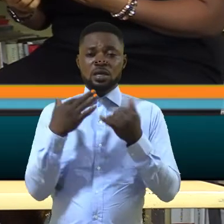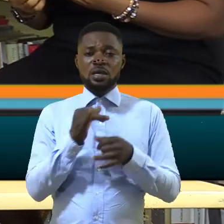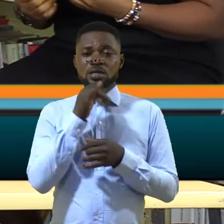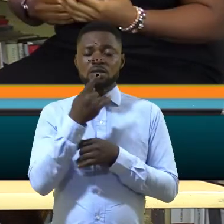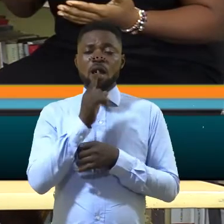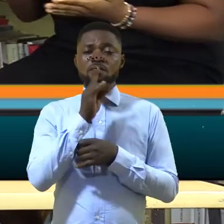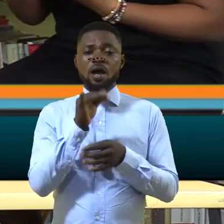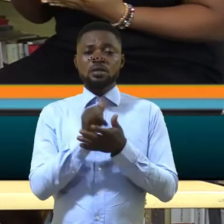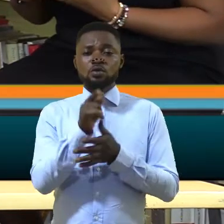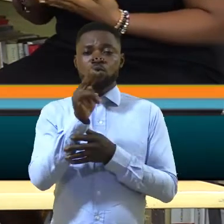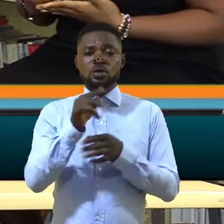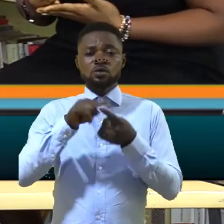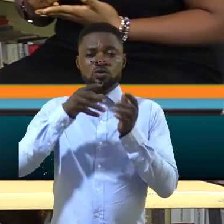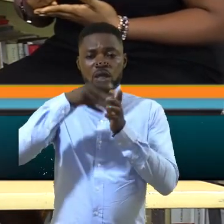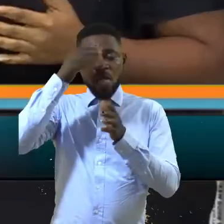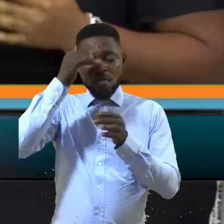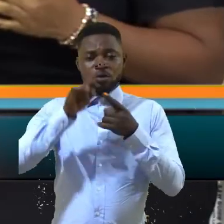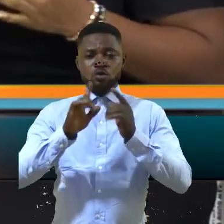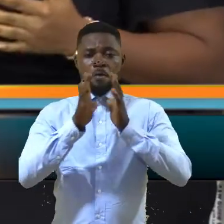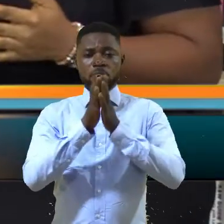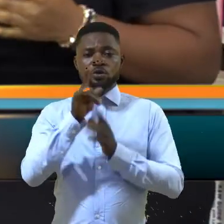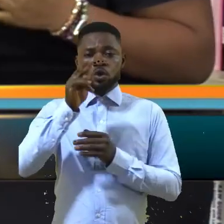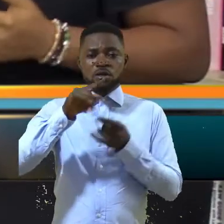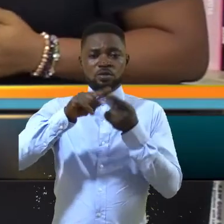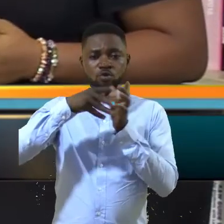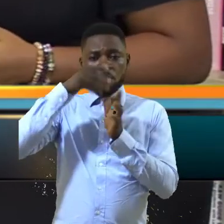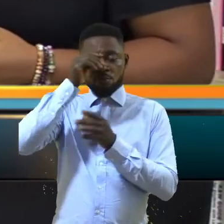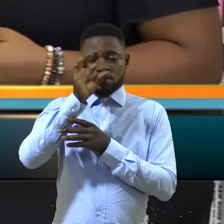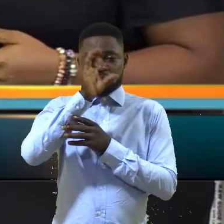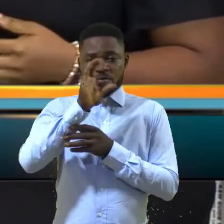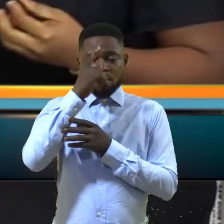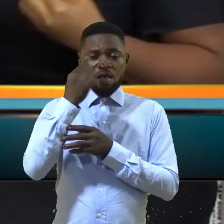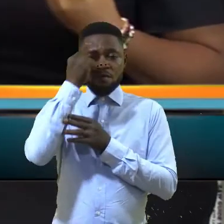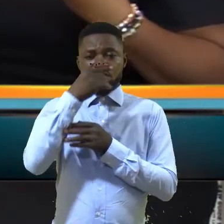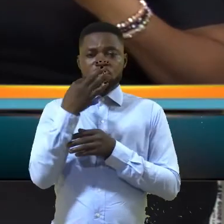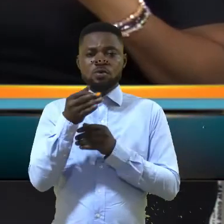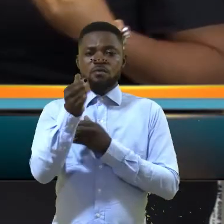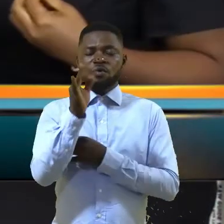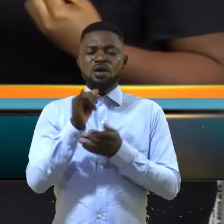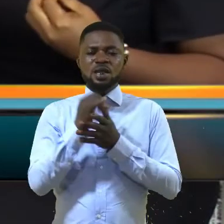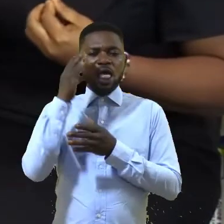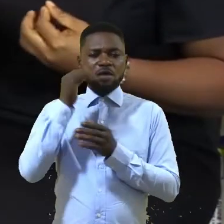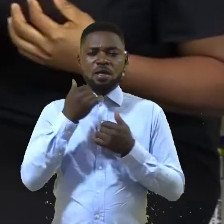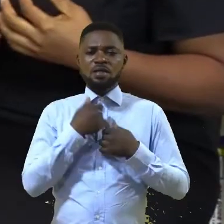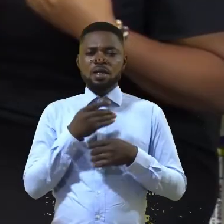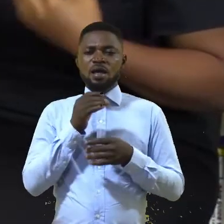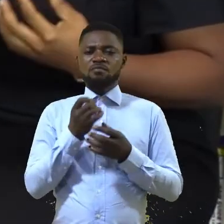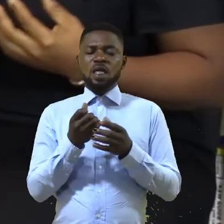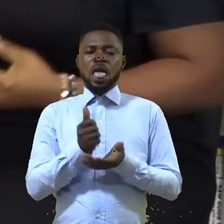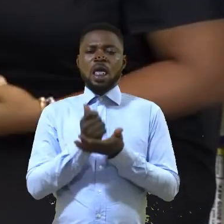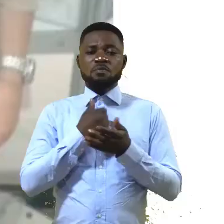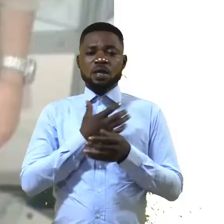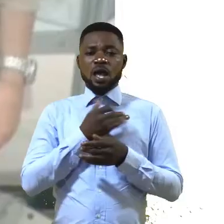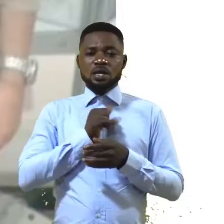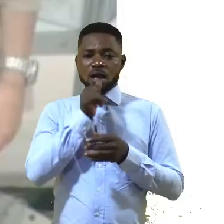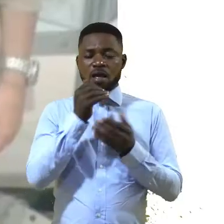the fact that you need to learn to pray. You need to pray, you need to seek the face of God. And that experience has actually eaten into me and I'm grateful